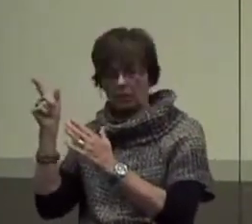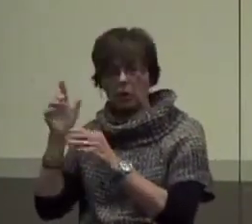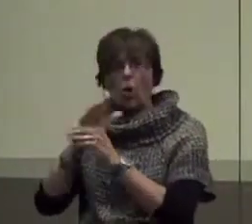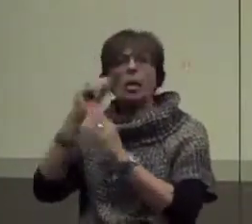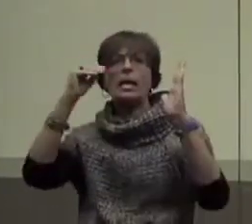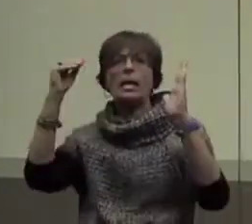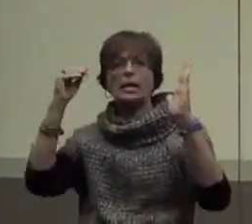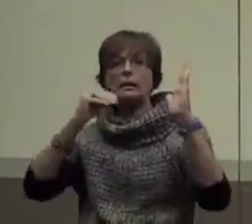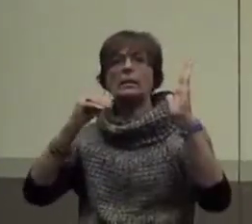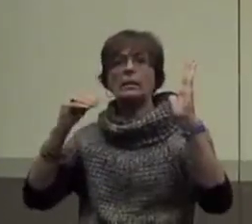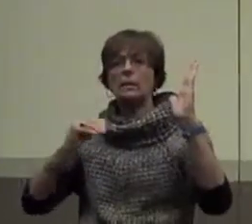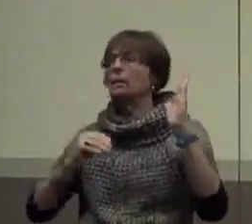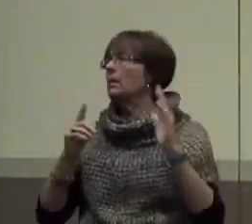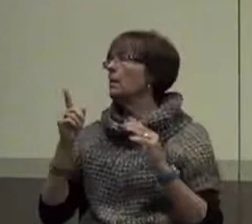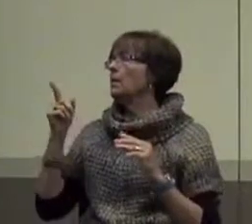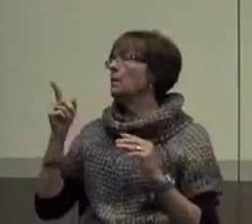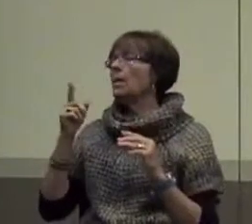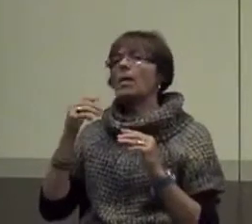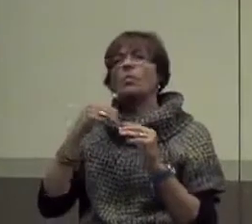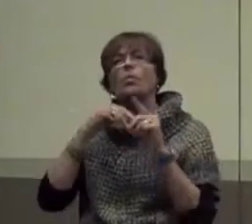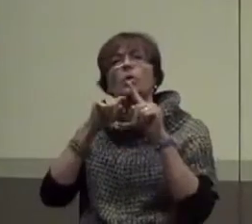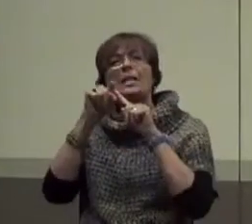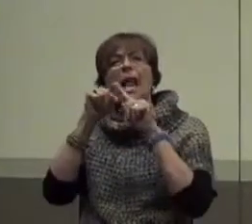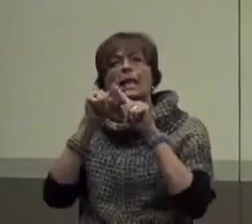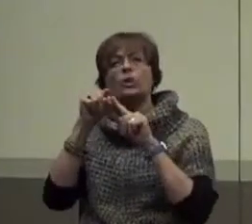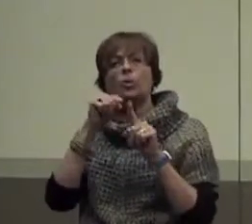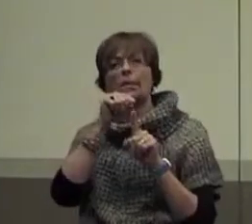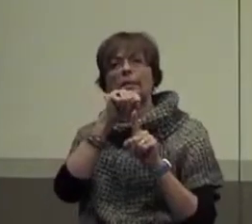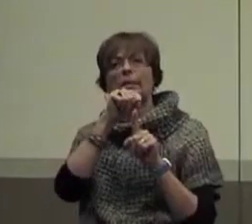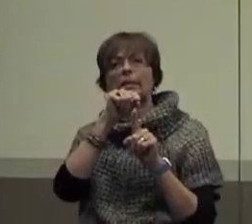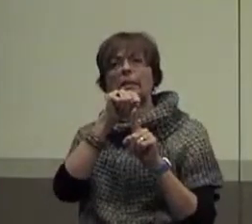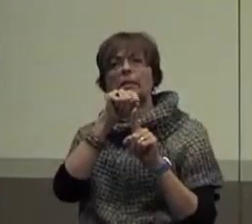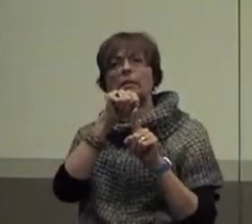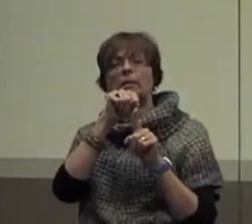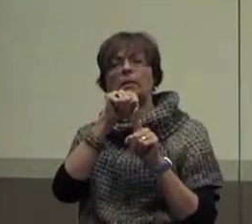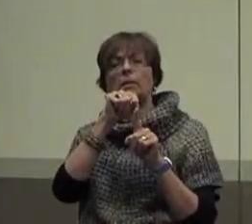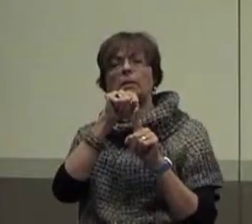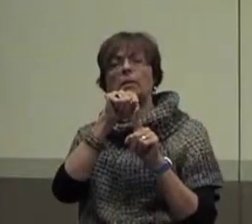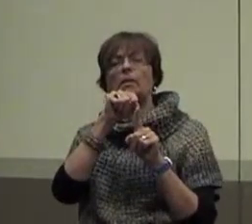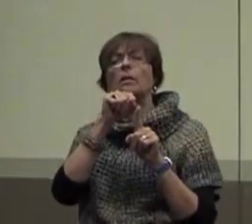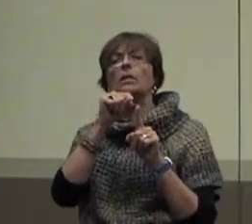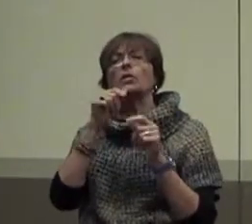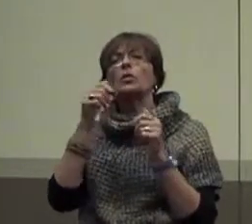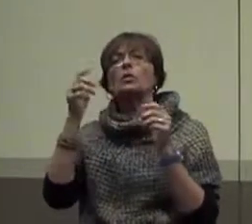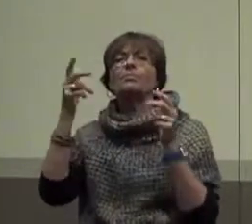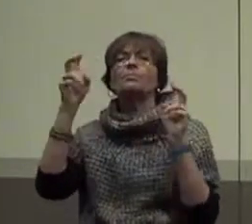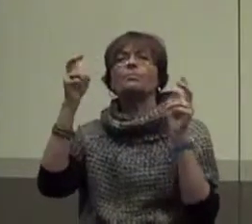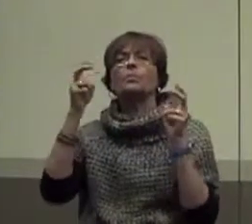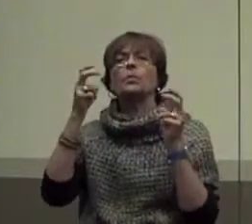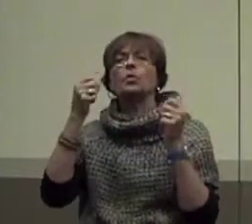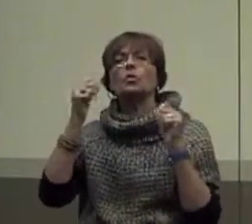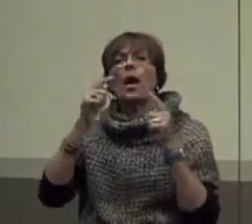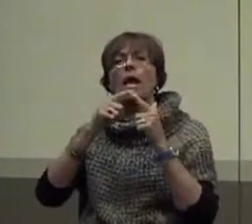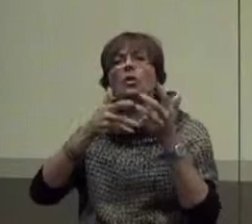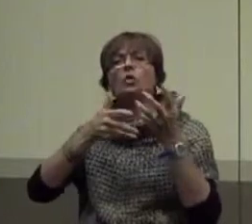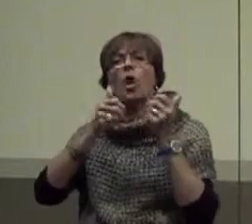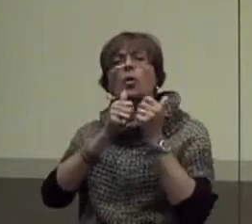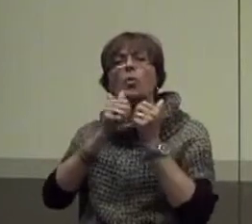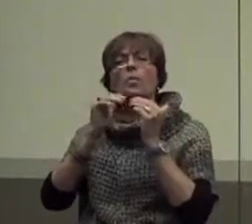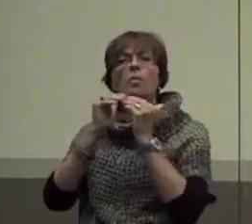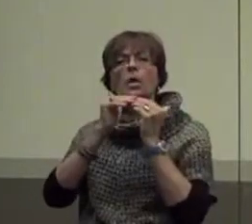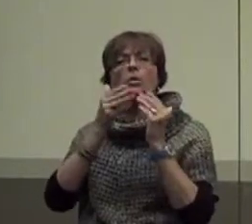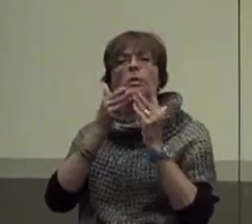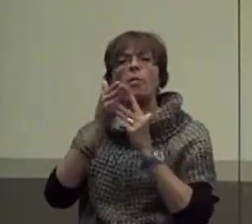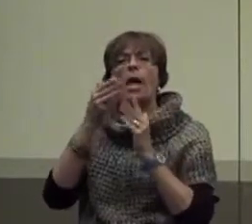think right here I have a little asterisk there. I can't read upside down too well. But try to talk to peers by